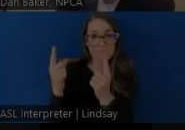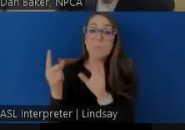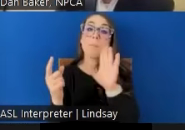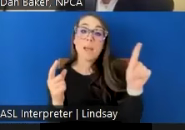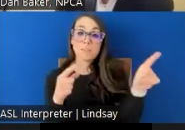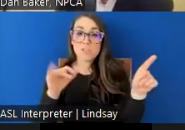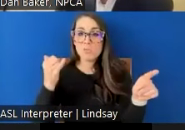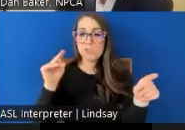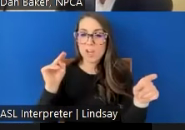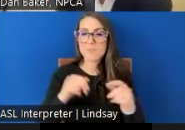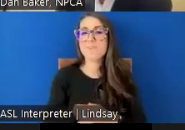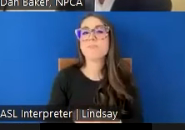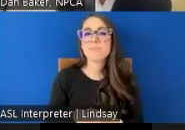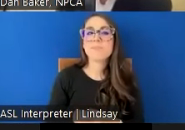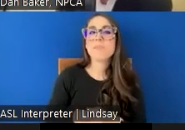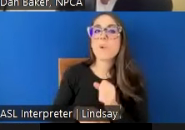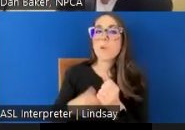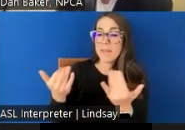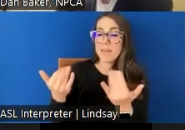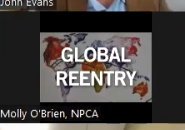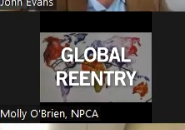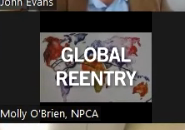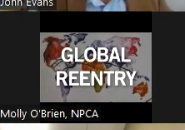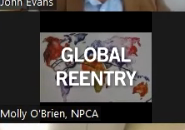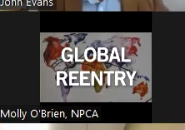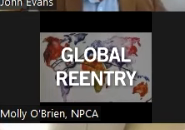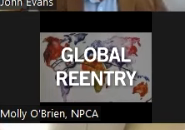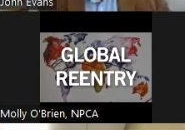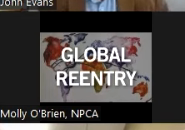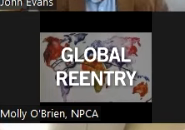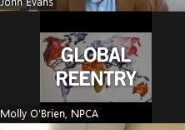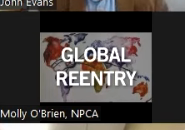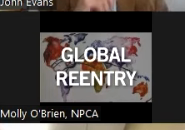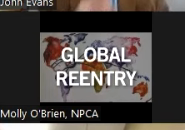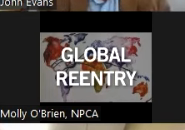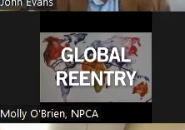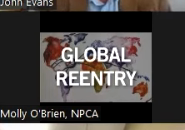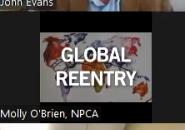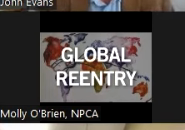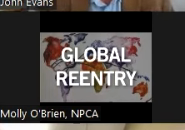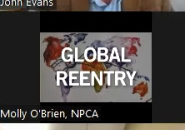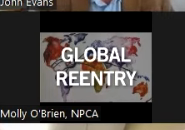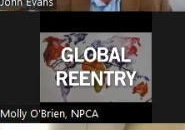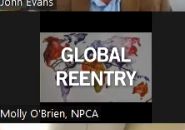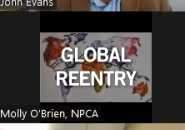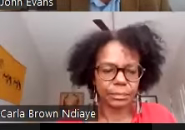Now I want to introduce Carla Brown, who is co-chair of the Diversity, Equity, and